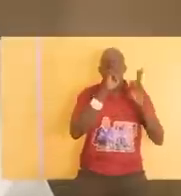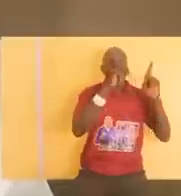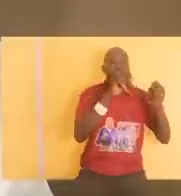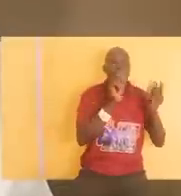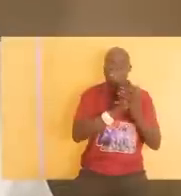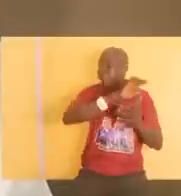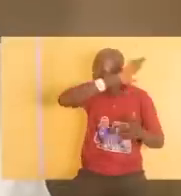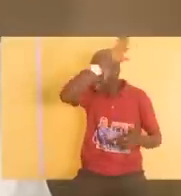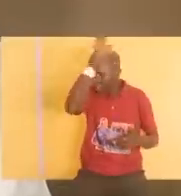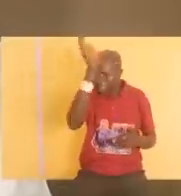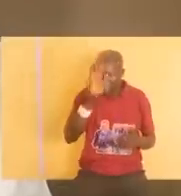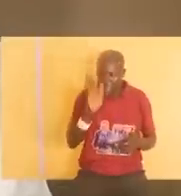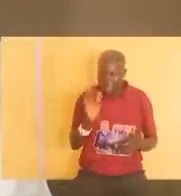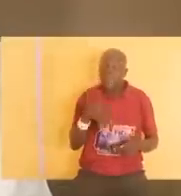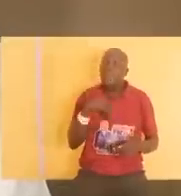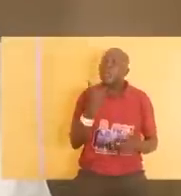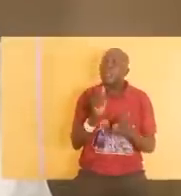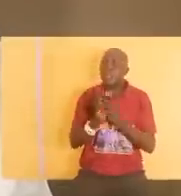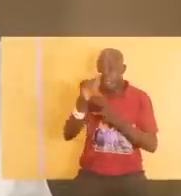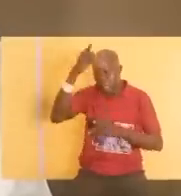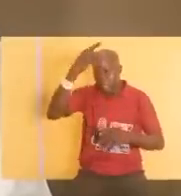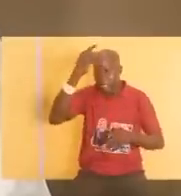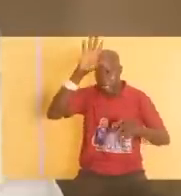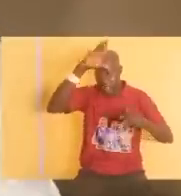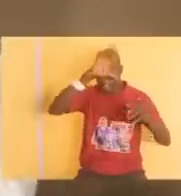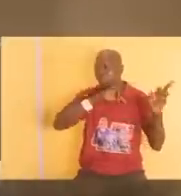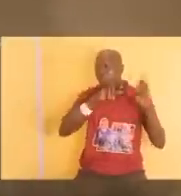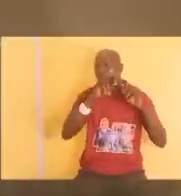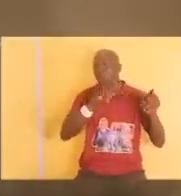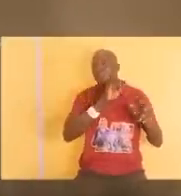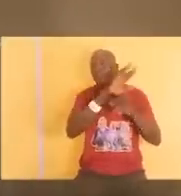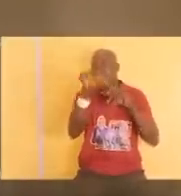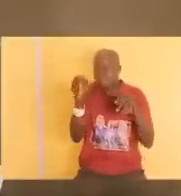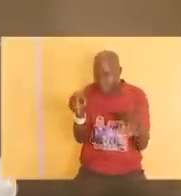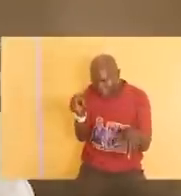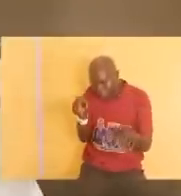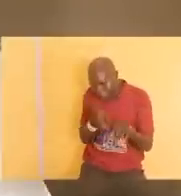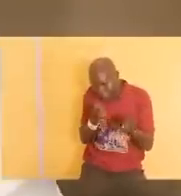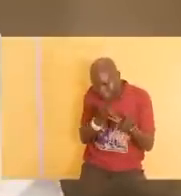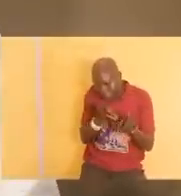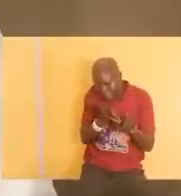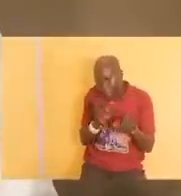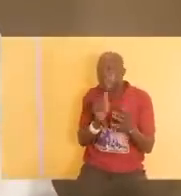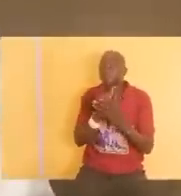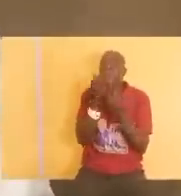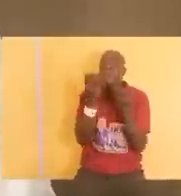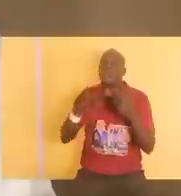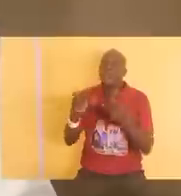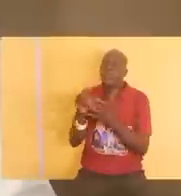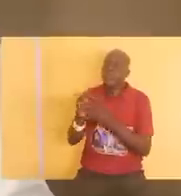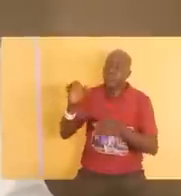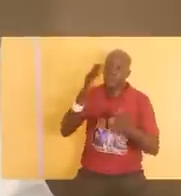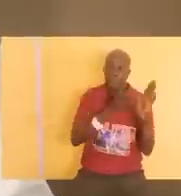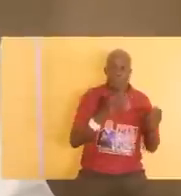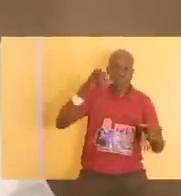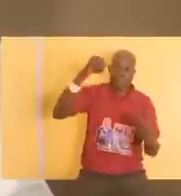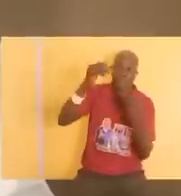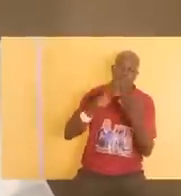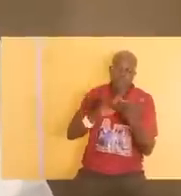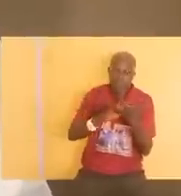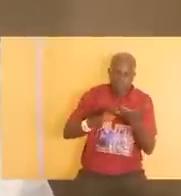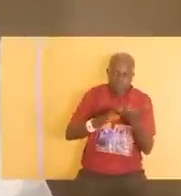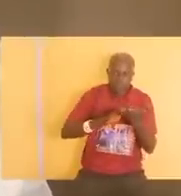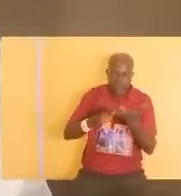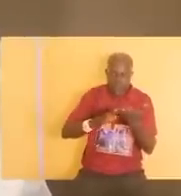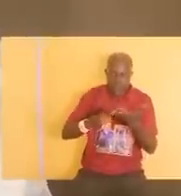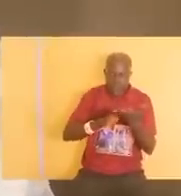person. Send them that this is not Babasebioba. Send any His feet is spending. Over no my bank who wants to help me to